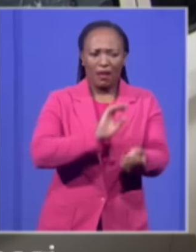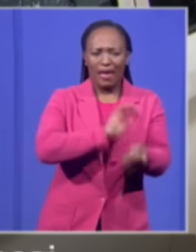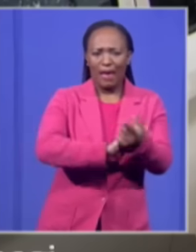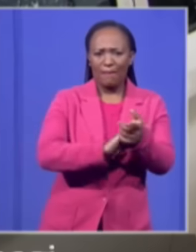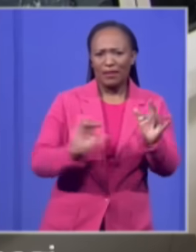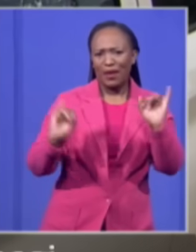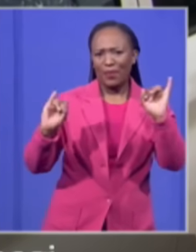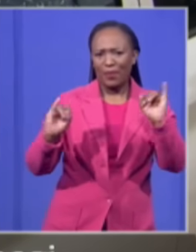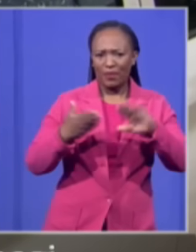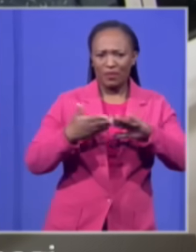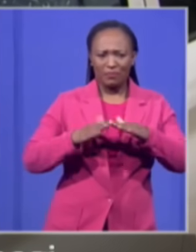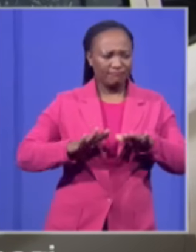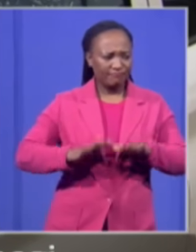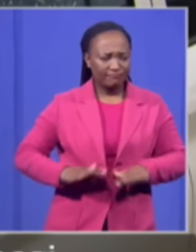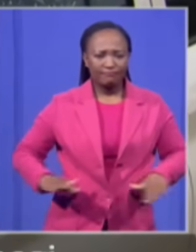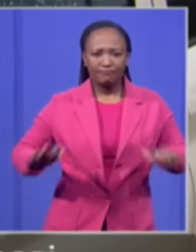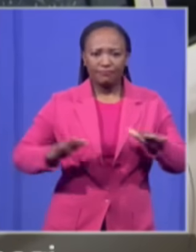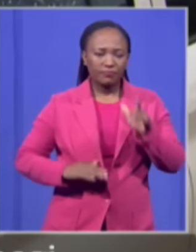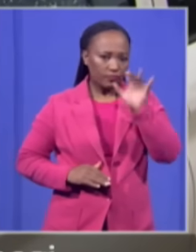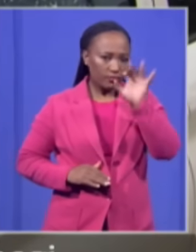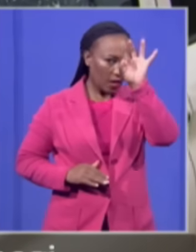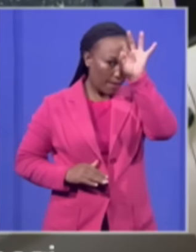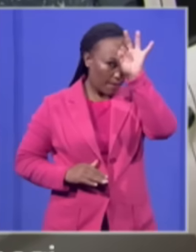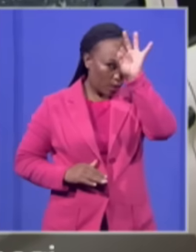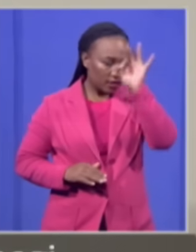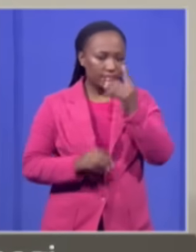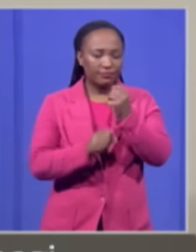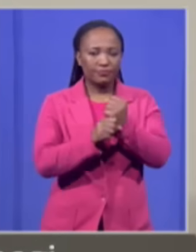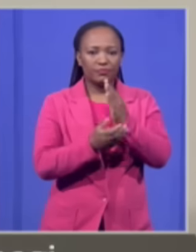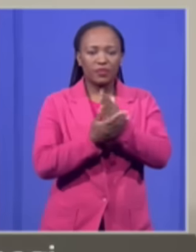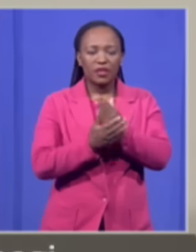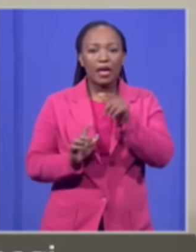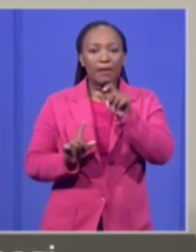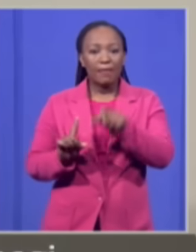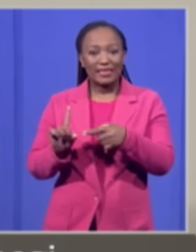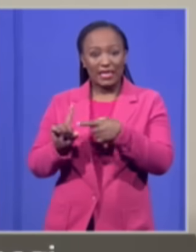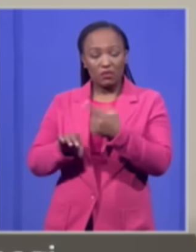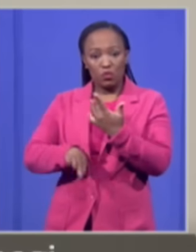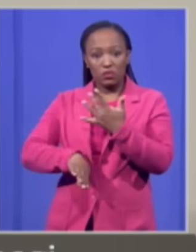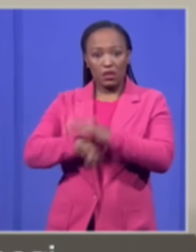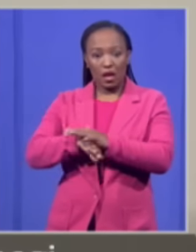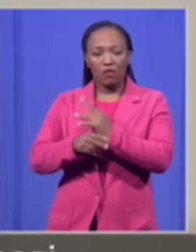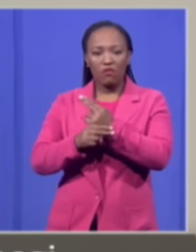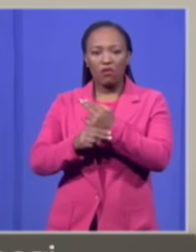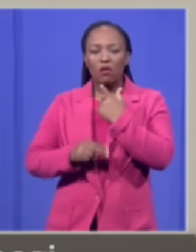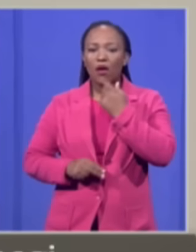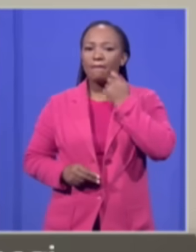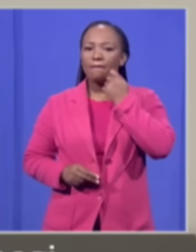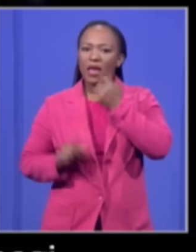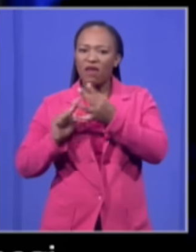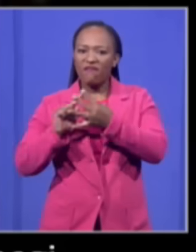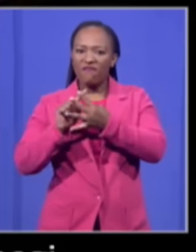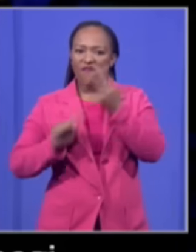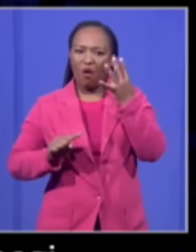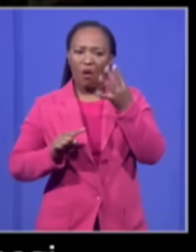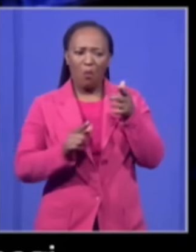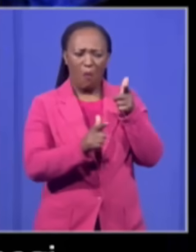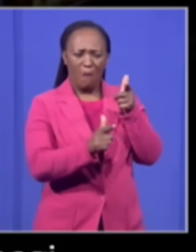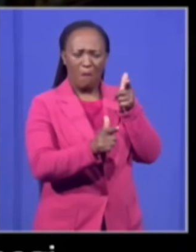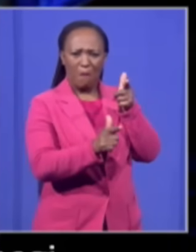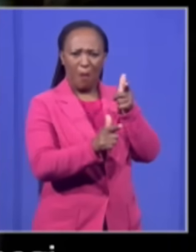on the ground. Mapodisi a netefaditse lesola mokgweetsi wa e-hailing morago ga gore a tlhaselwe ke banna ba le bane ba baneng ba